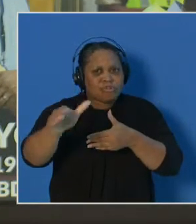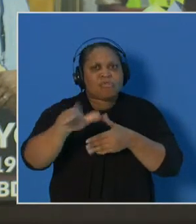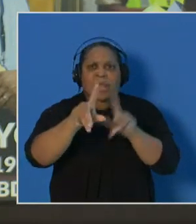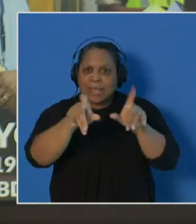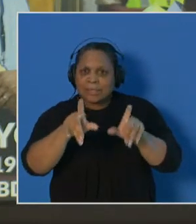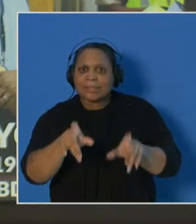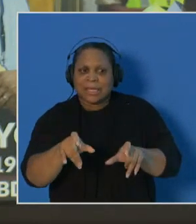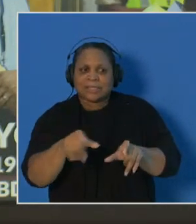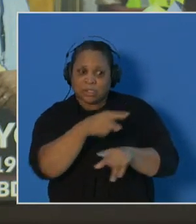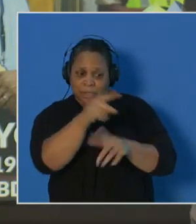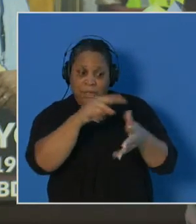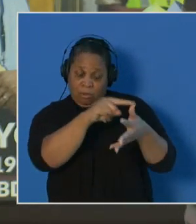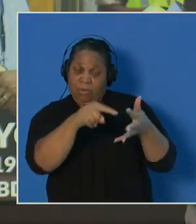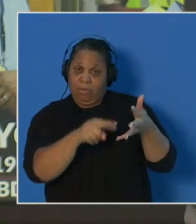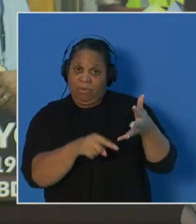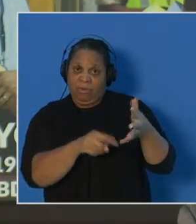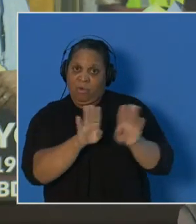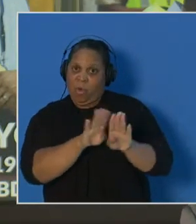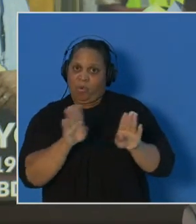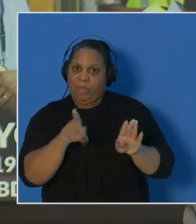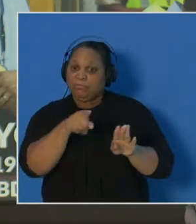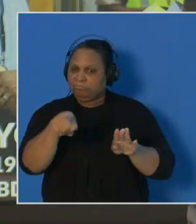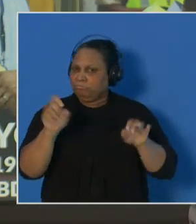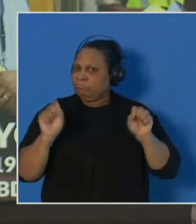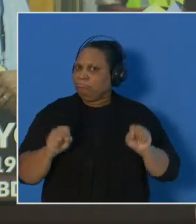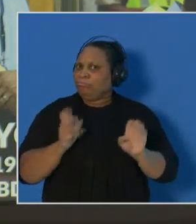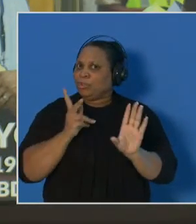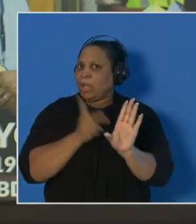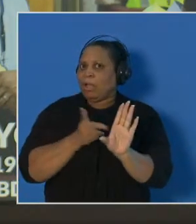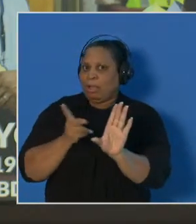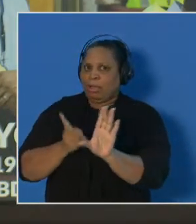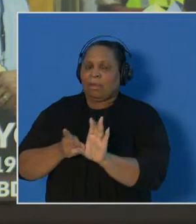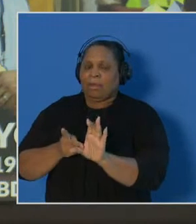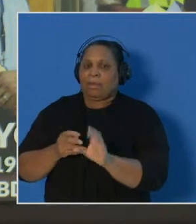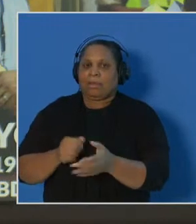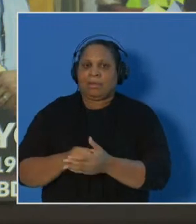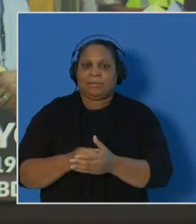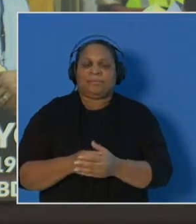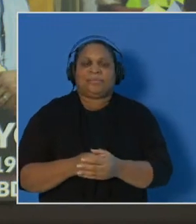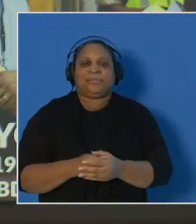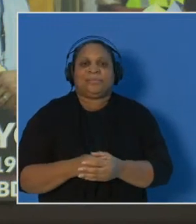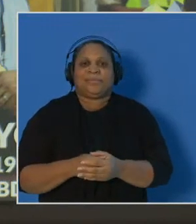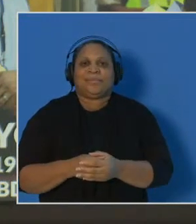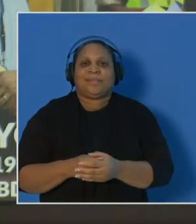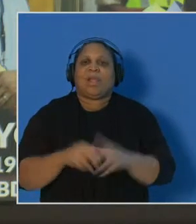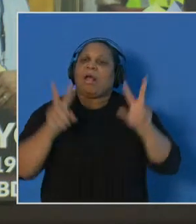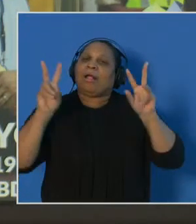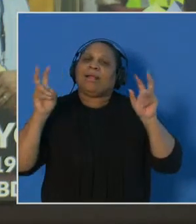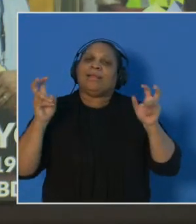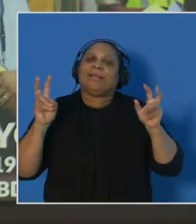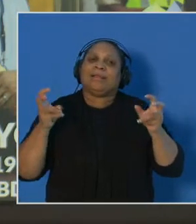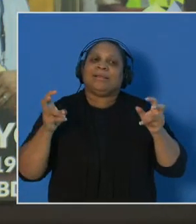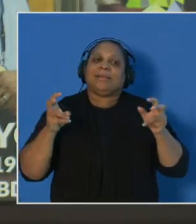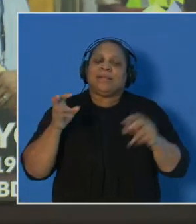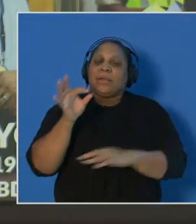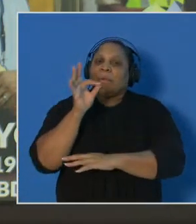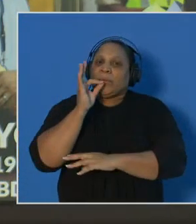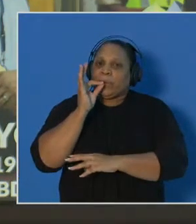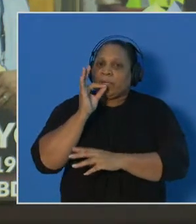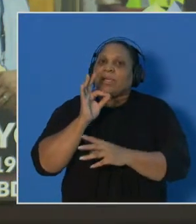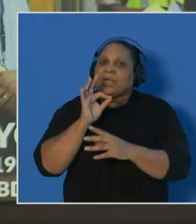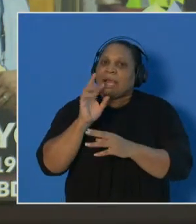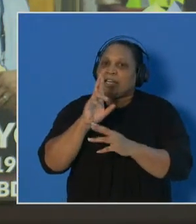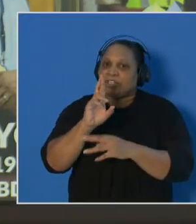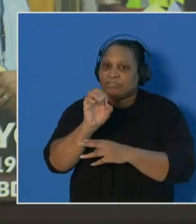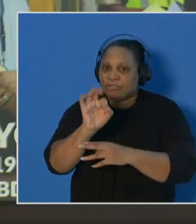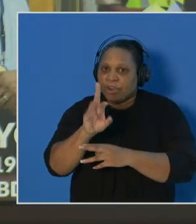when these things open up next week, you will be able to take advantage. On the issue of cannabis reform, the